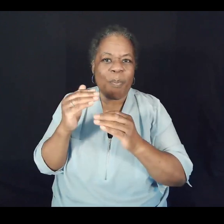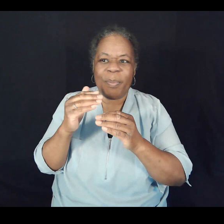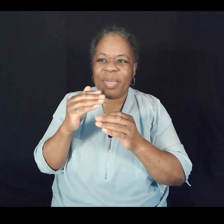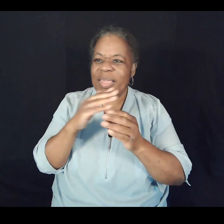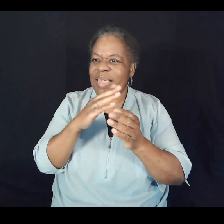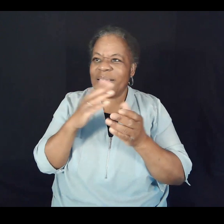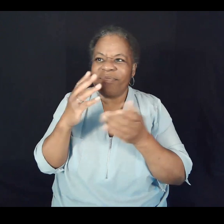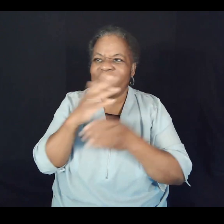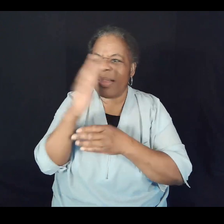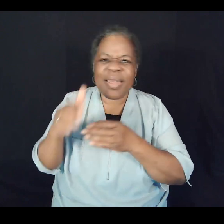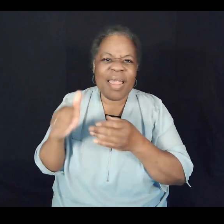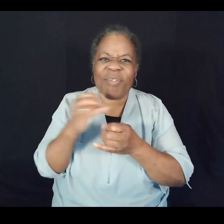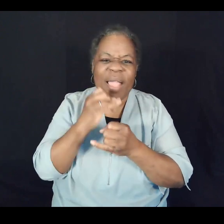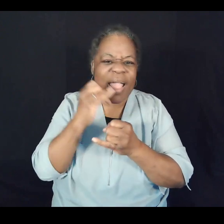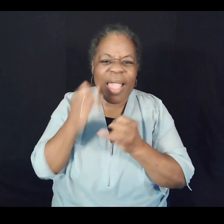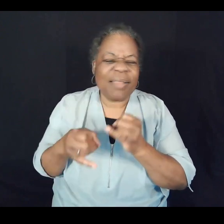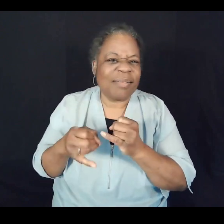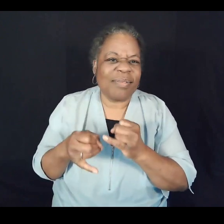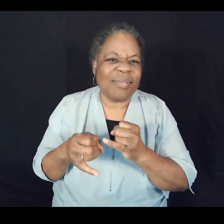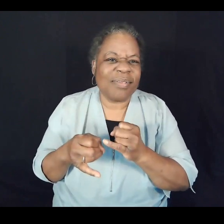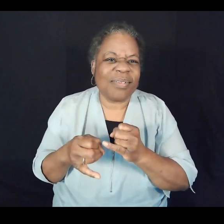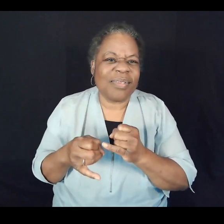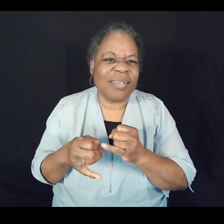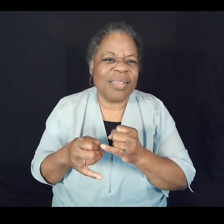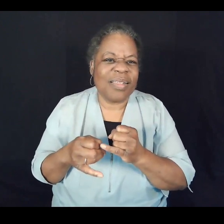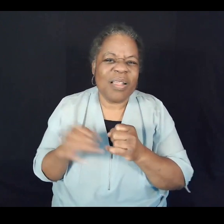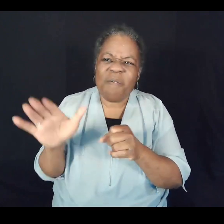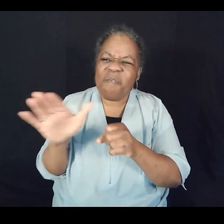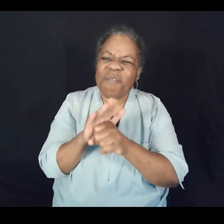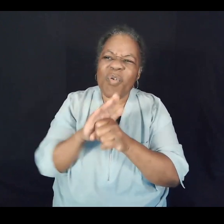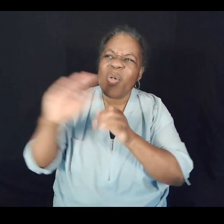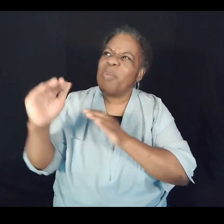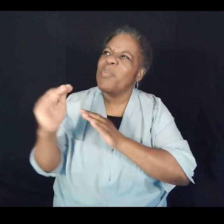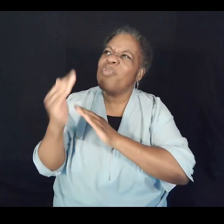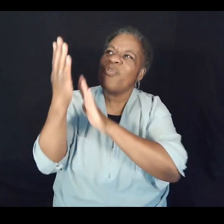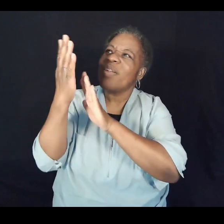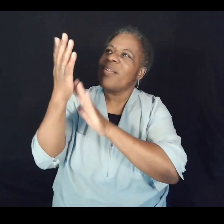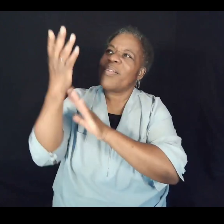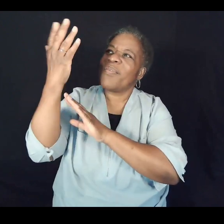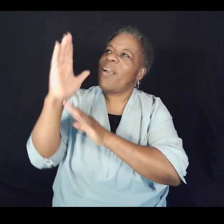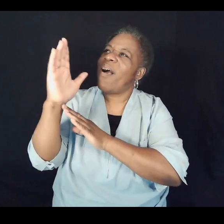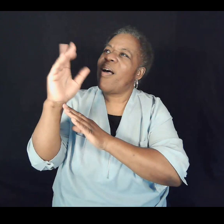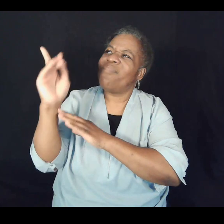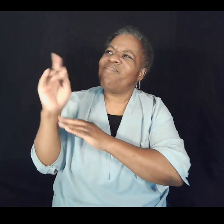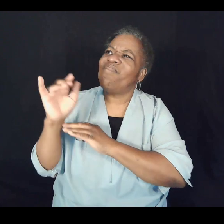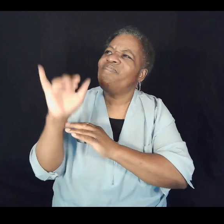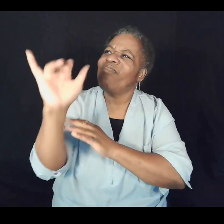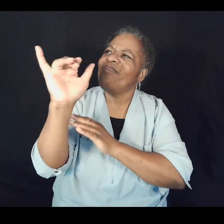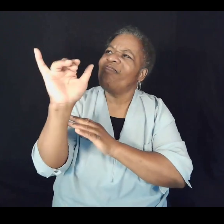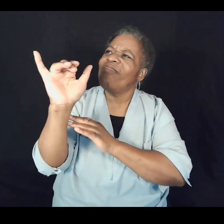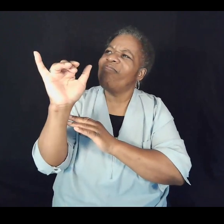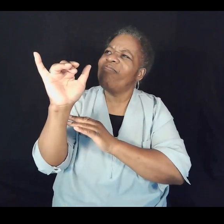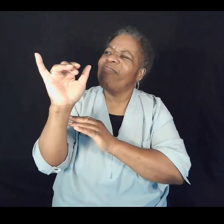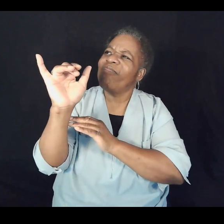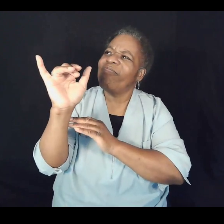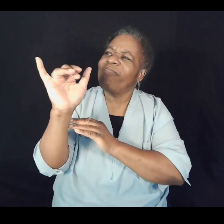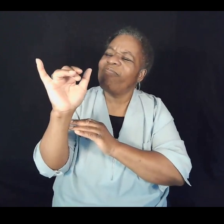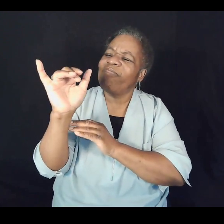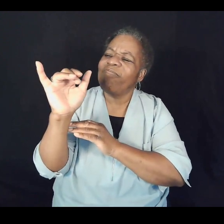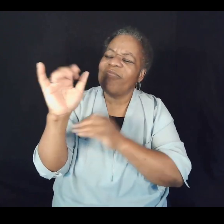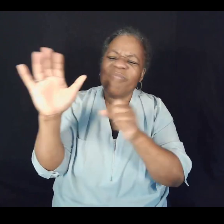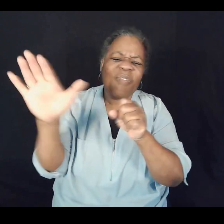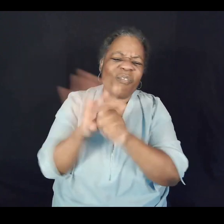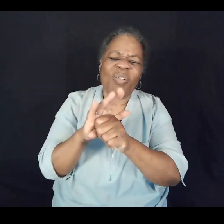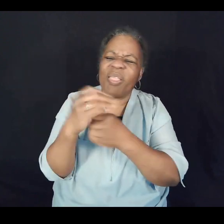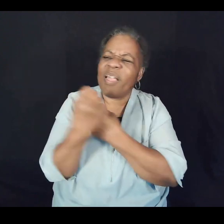Disney sense, but in the full presence of God and all that he is about. Complete love,